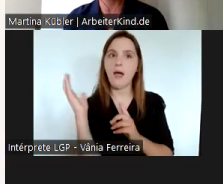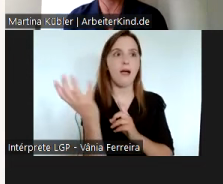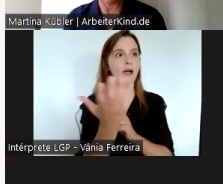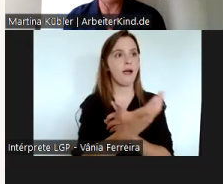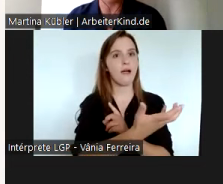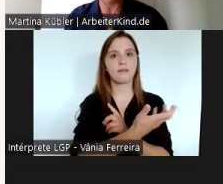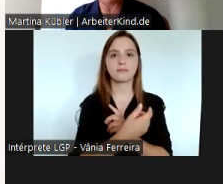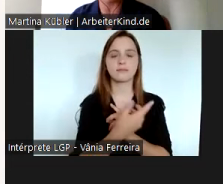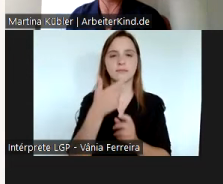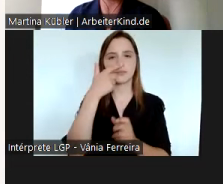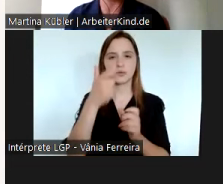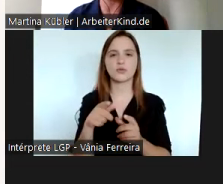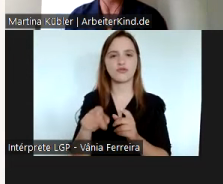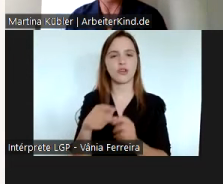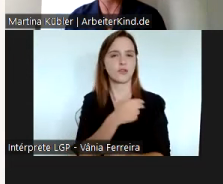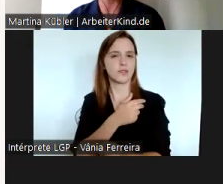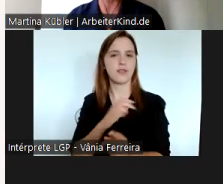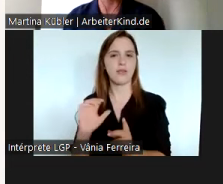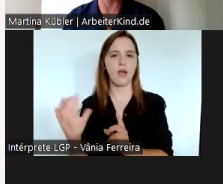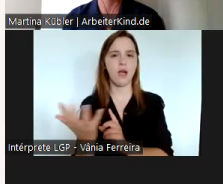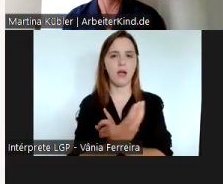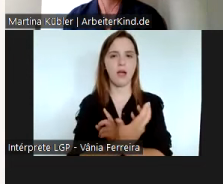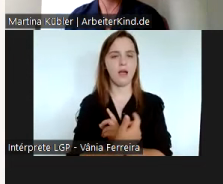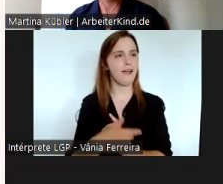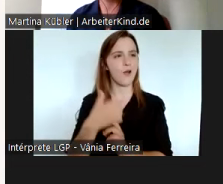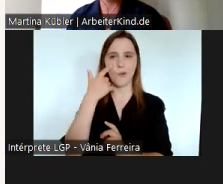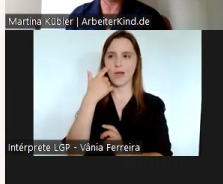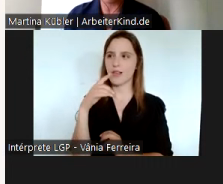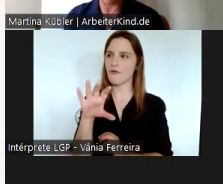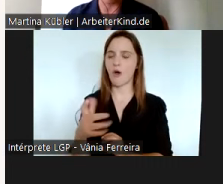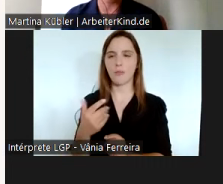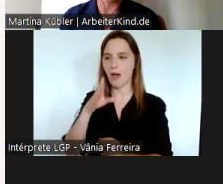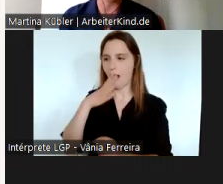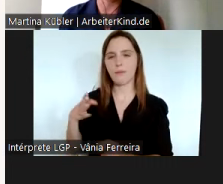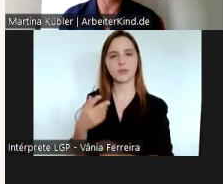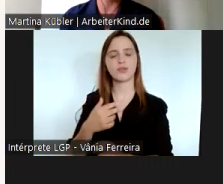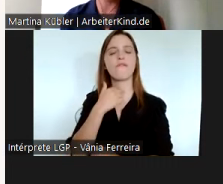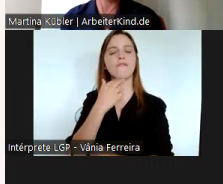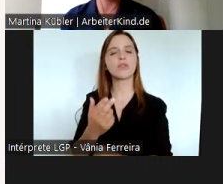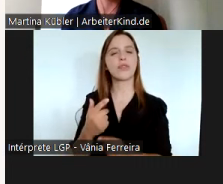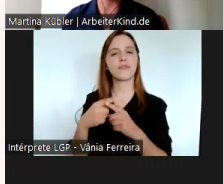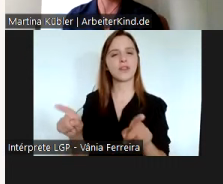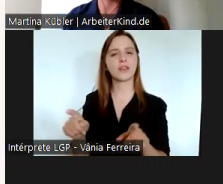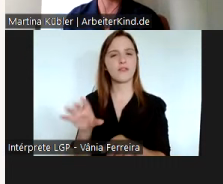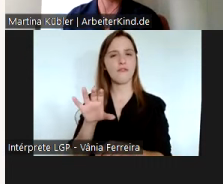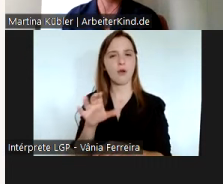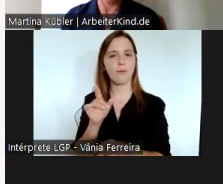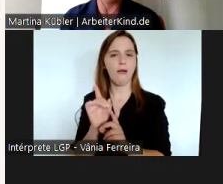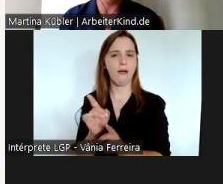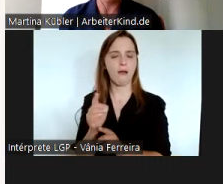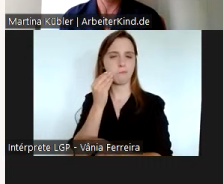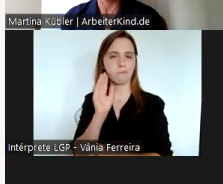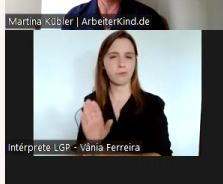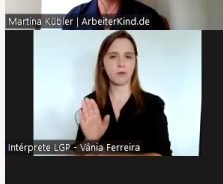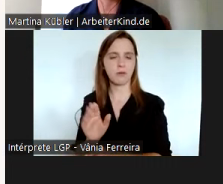else seems to have at university. So everybody behaves and speaks kind of differently from what you're used to from